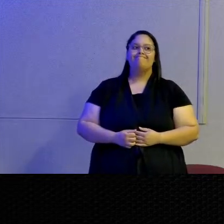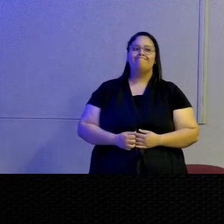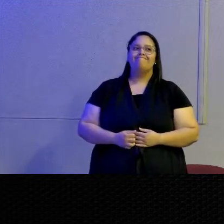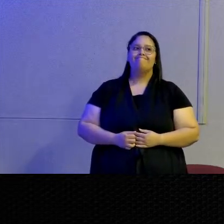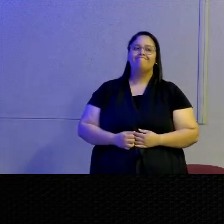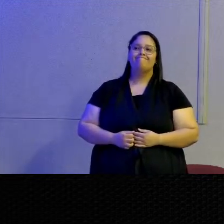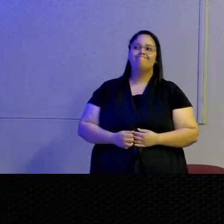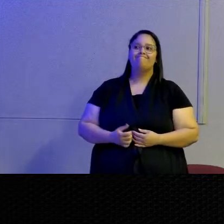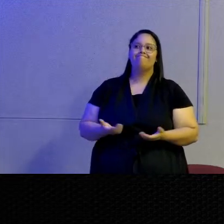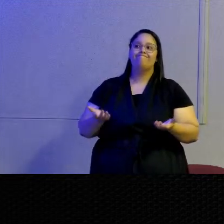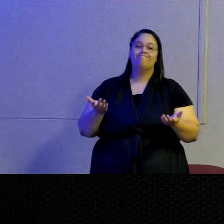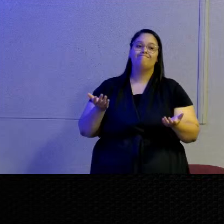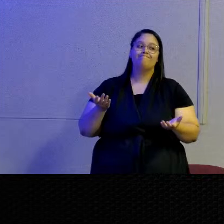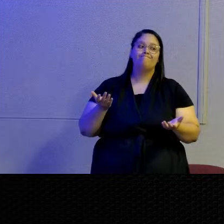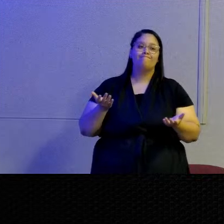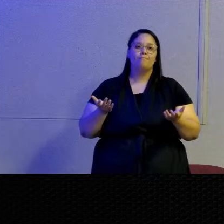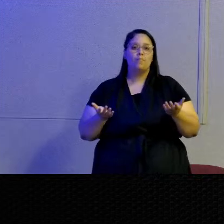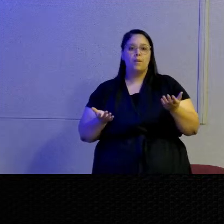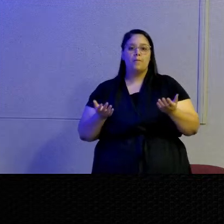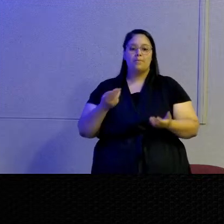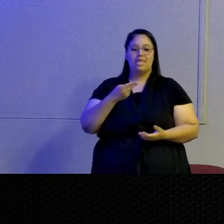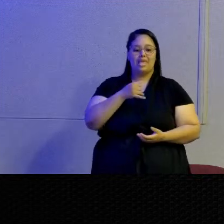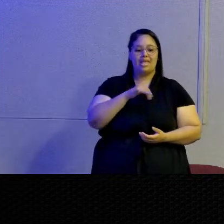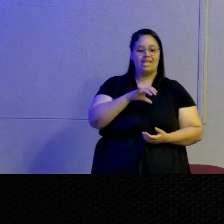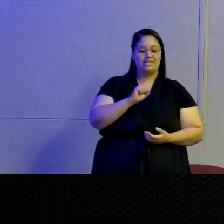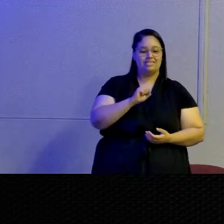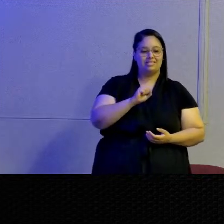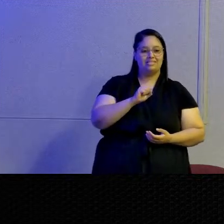maybe it's going to be sunk by Higgs physics.